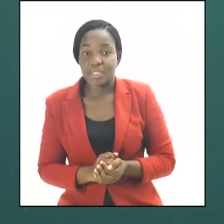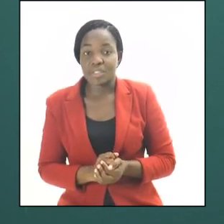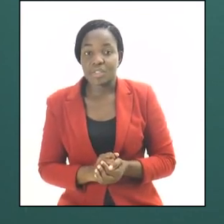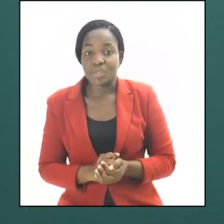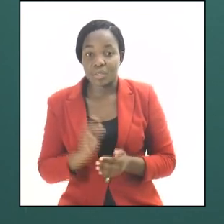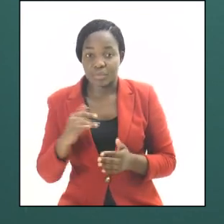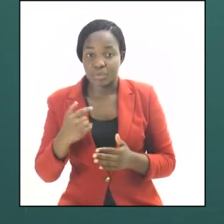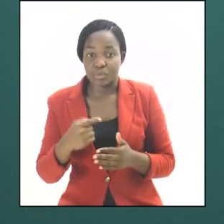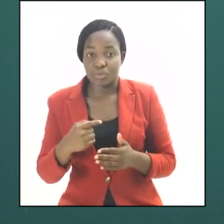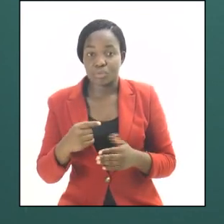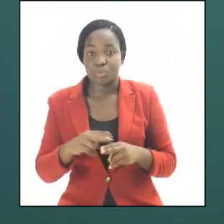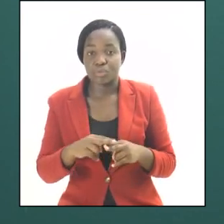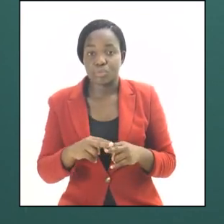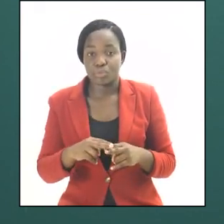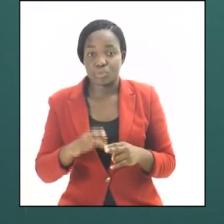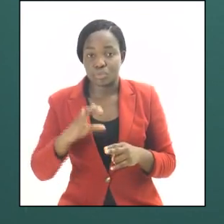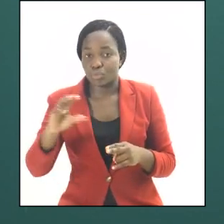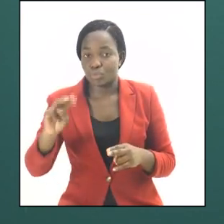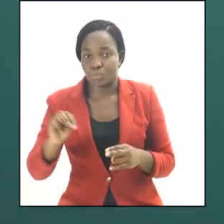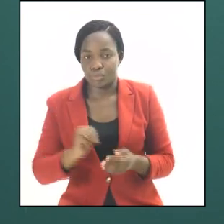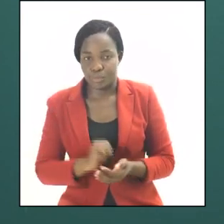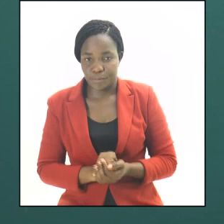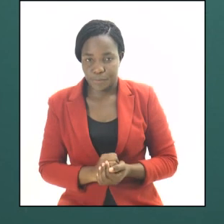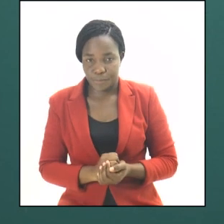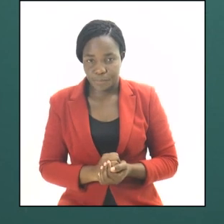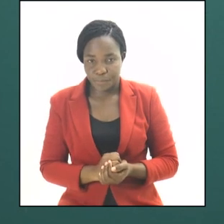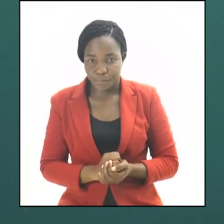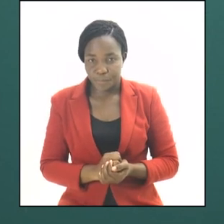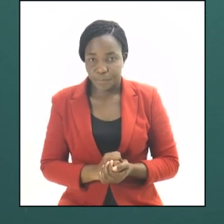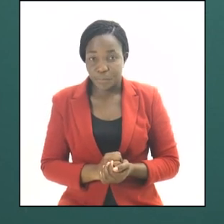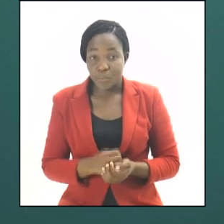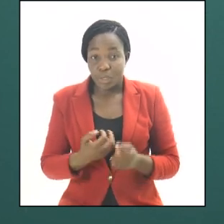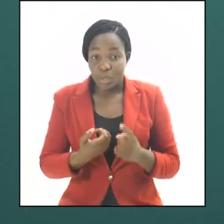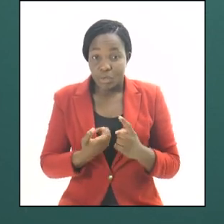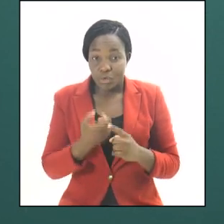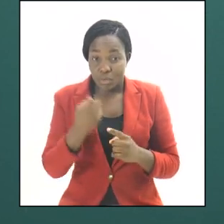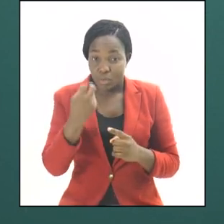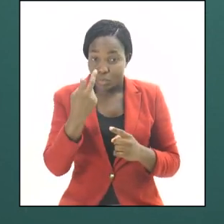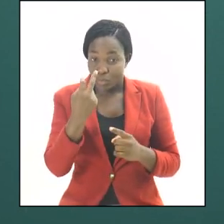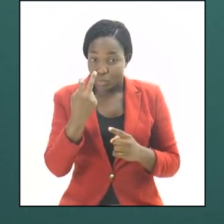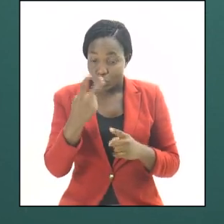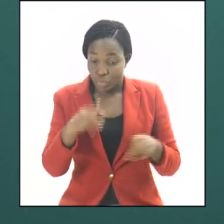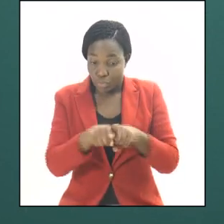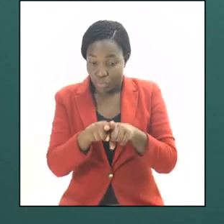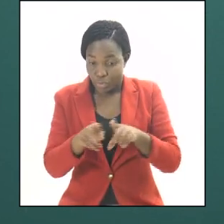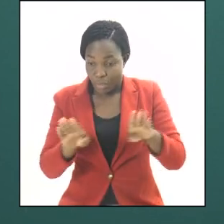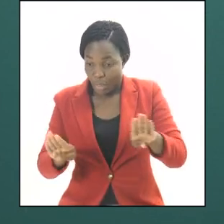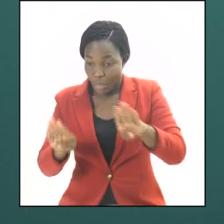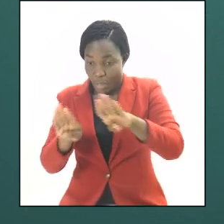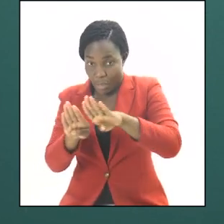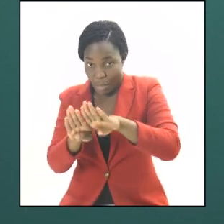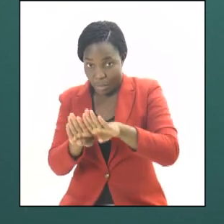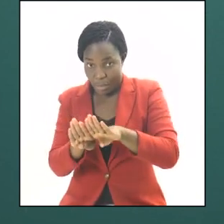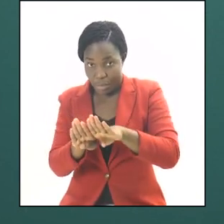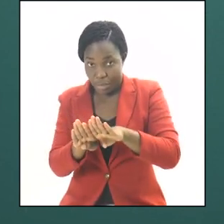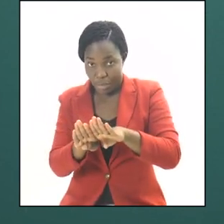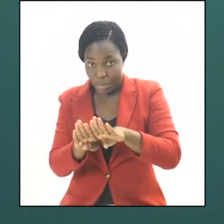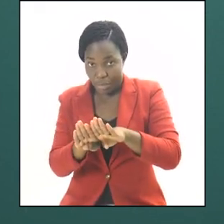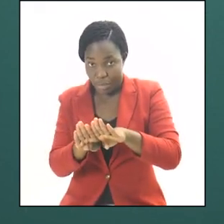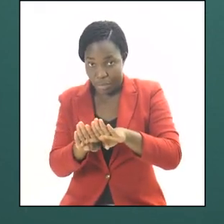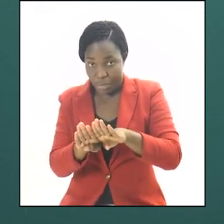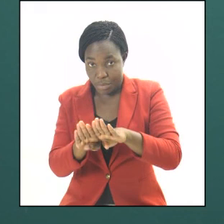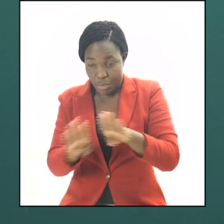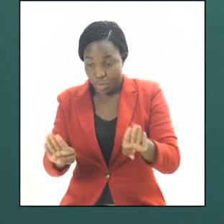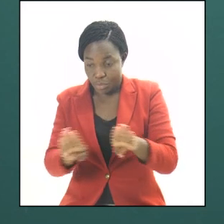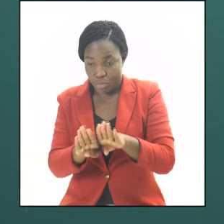centimeters. The area formula is derived from drawing 2 identical trapeziums and turning one around so